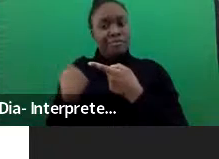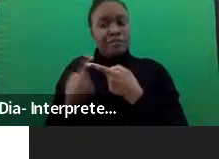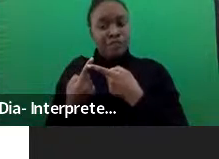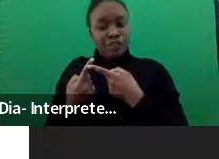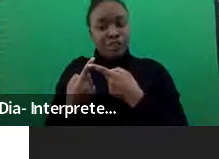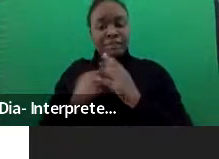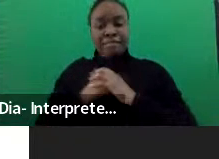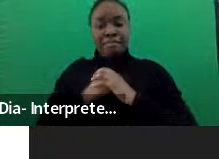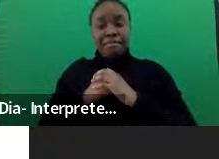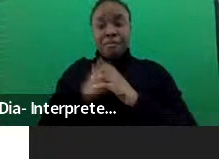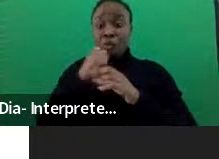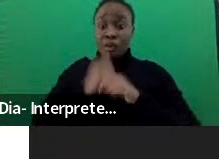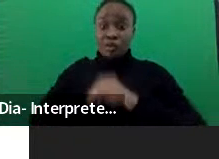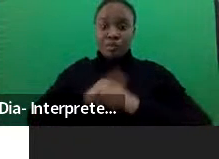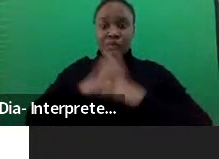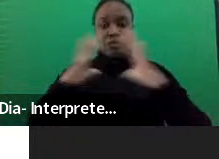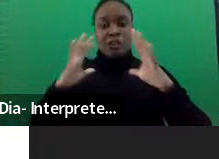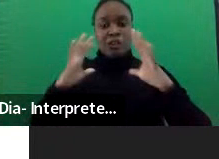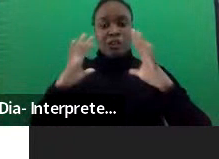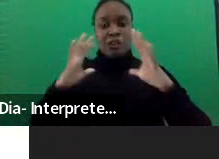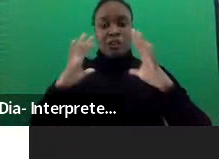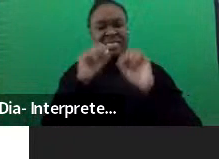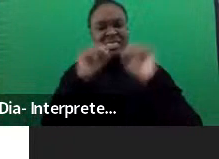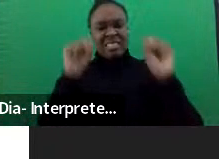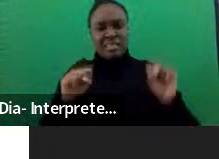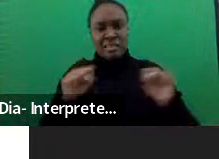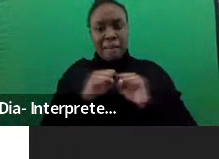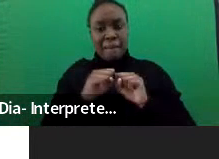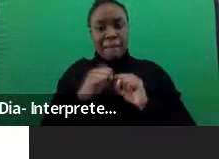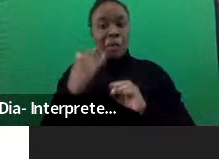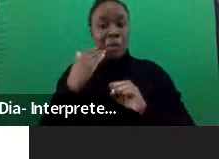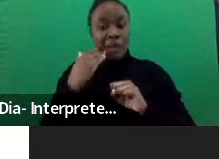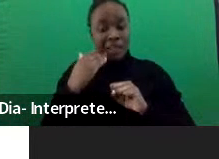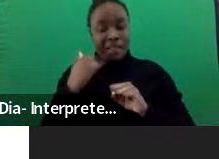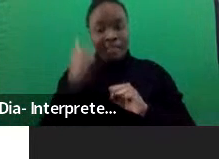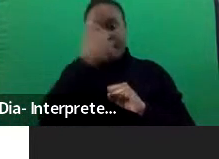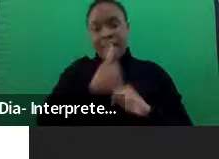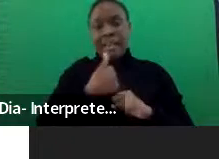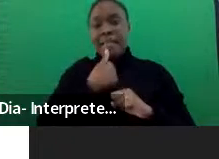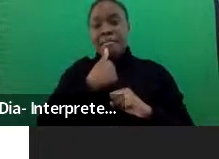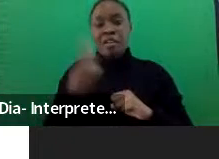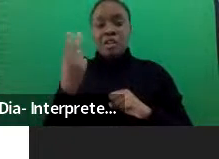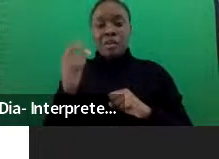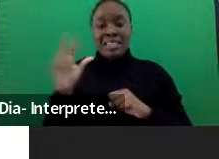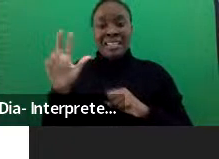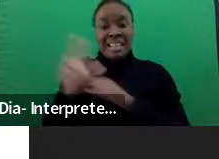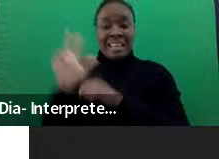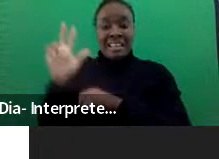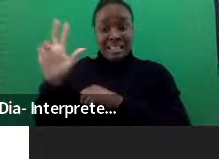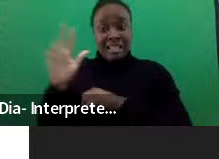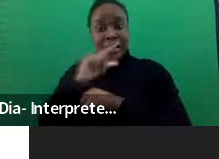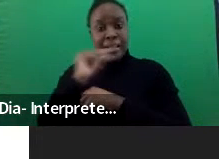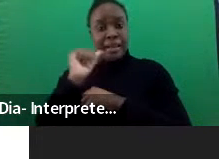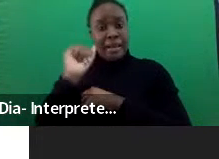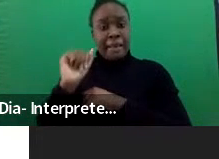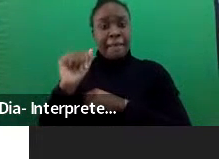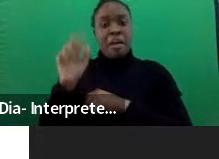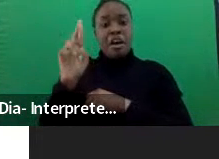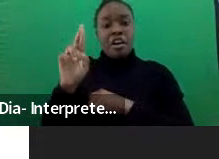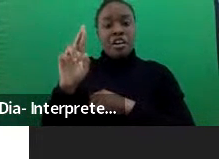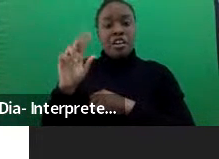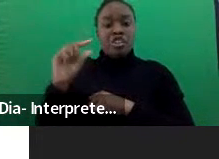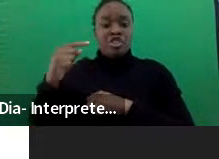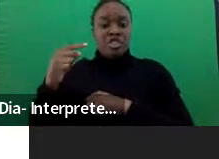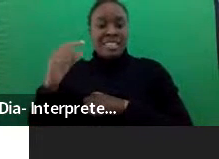we went live with the SARS cargo processing system in April 2018, known as RGC system to our valued